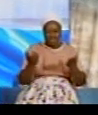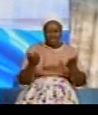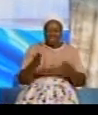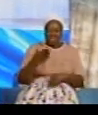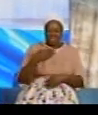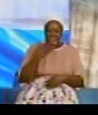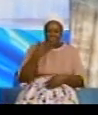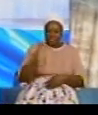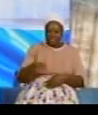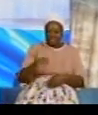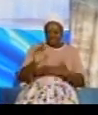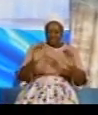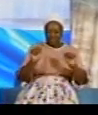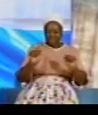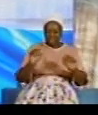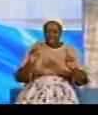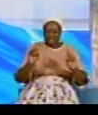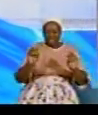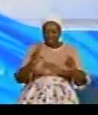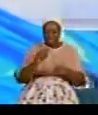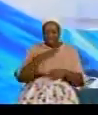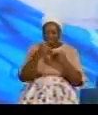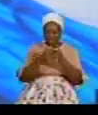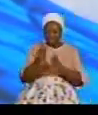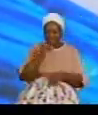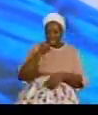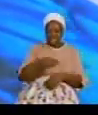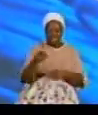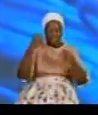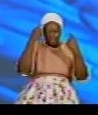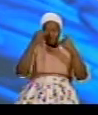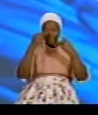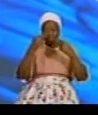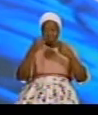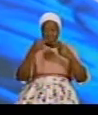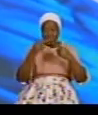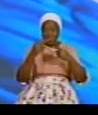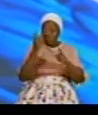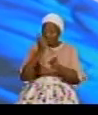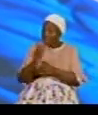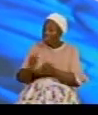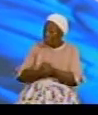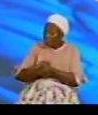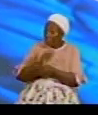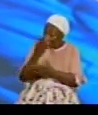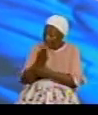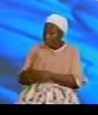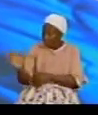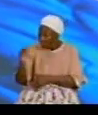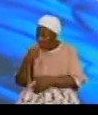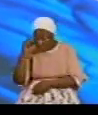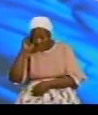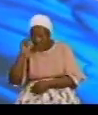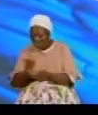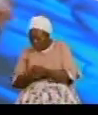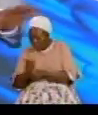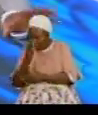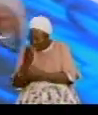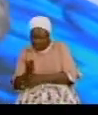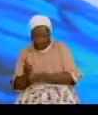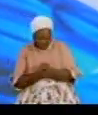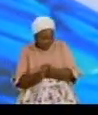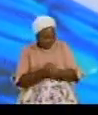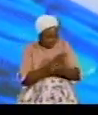not their concern. Murders, not their concern. Washing hands, washing pots,